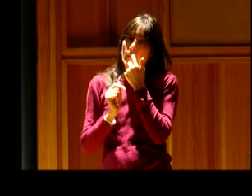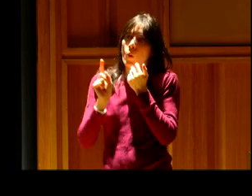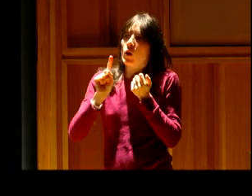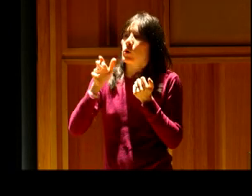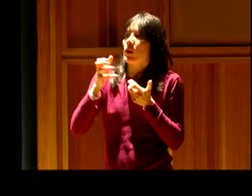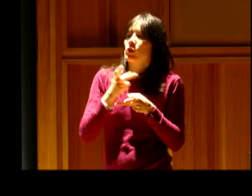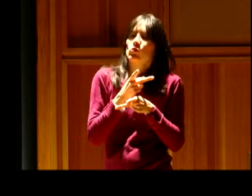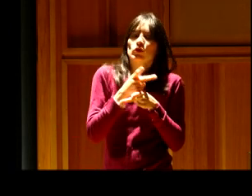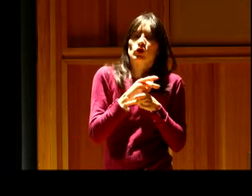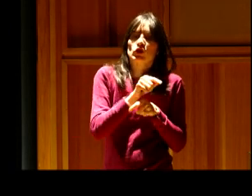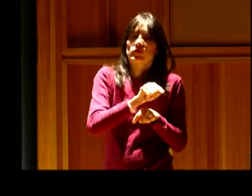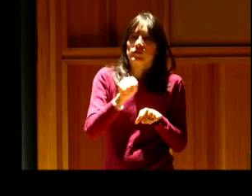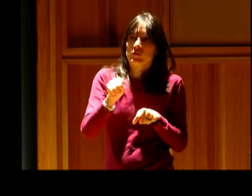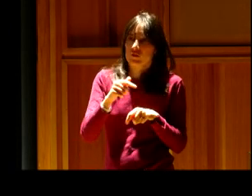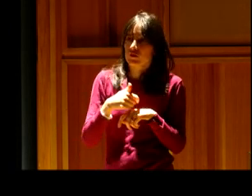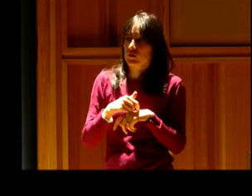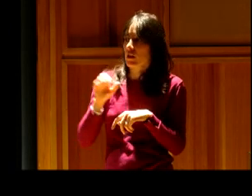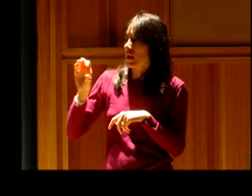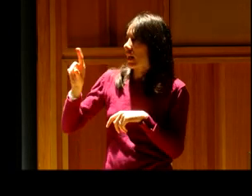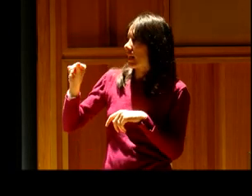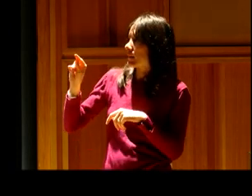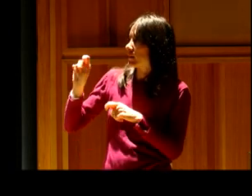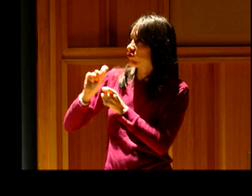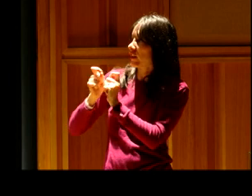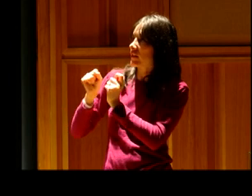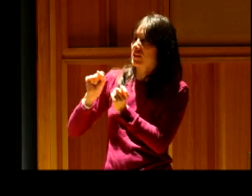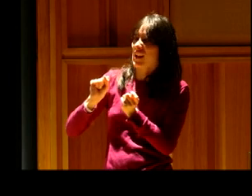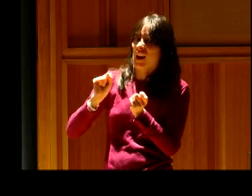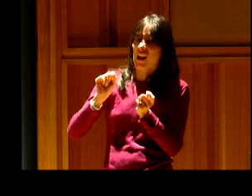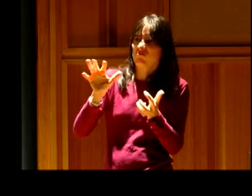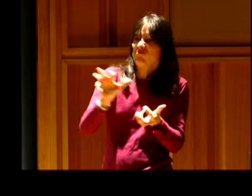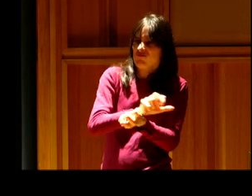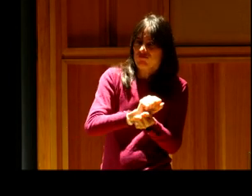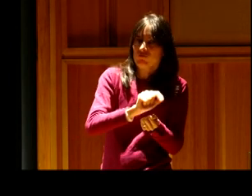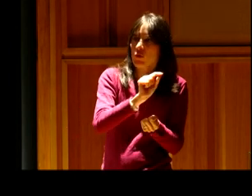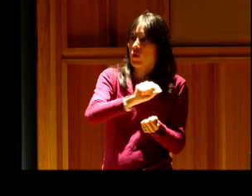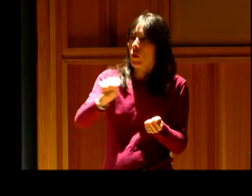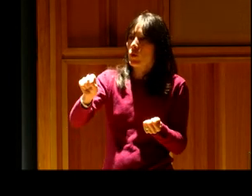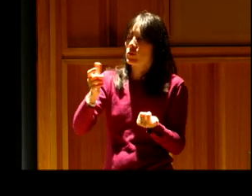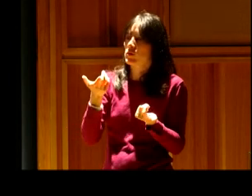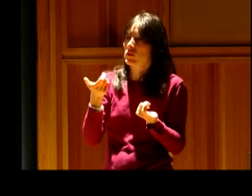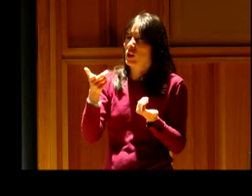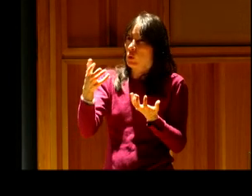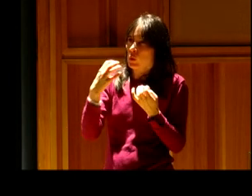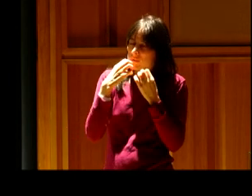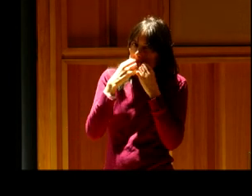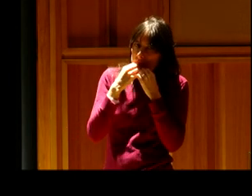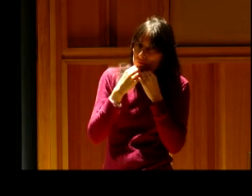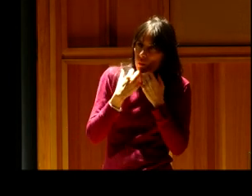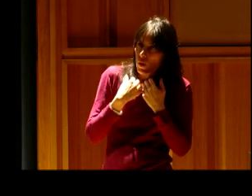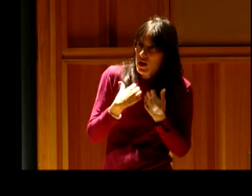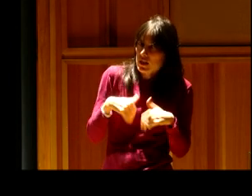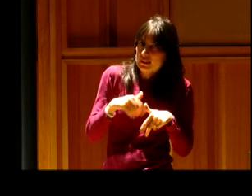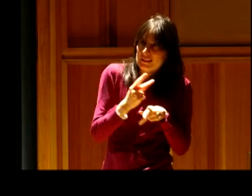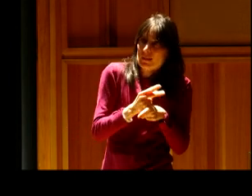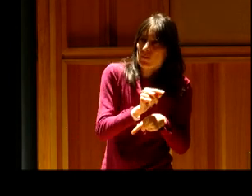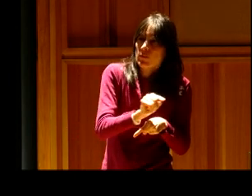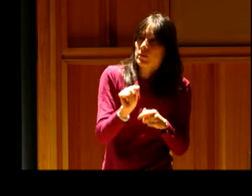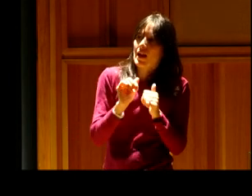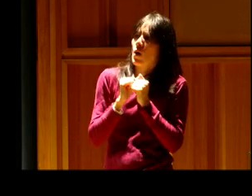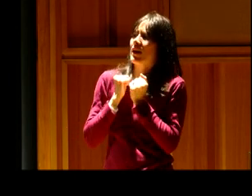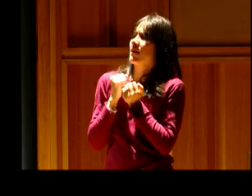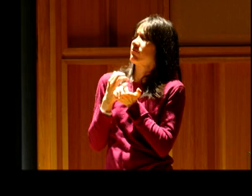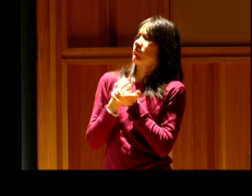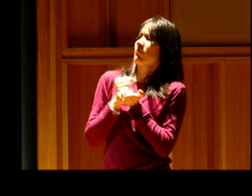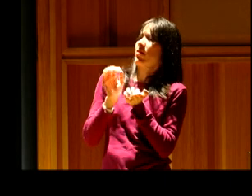the terminator, is the bulldozer of those sites. How do we harness that passion? How do we harness that energy